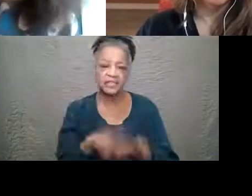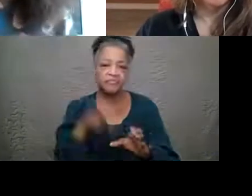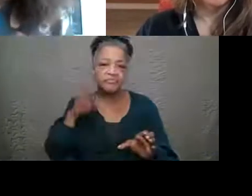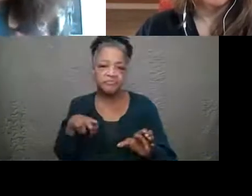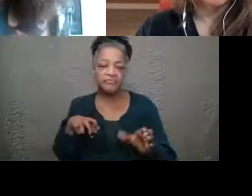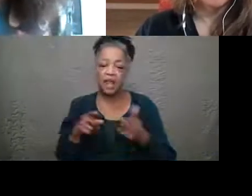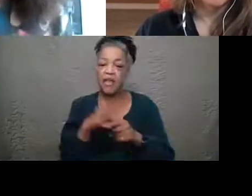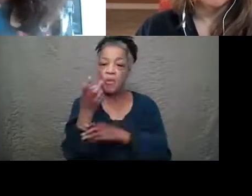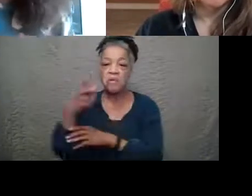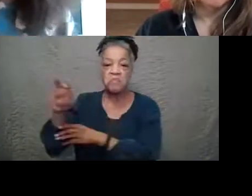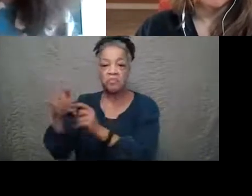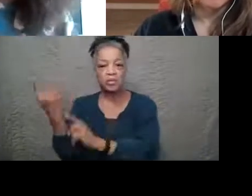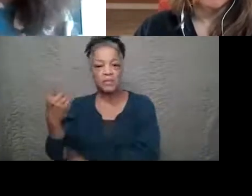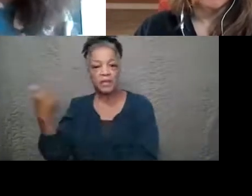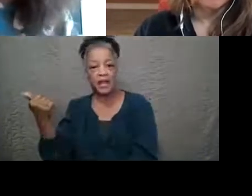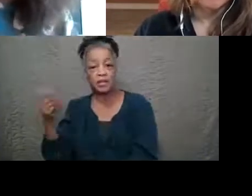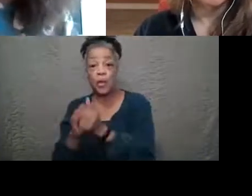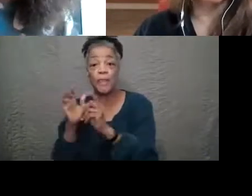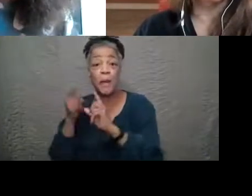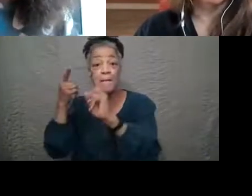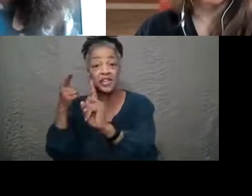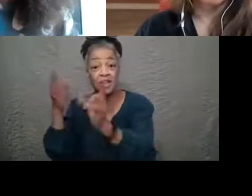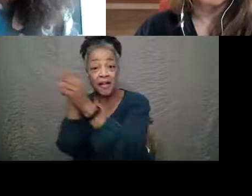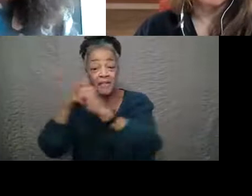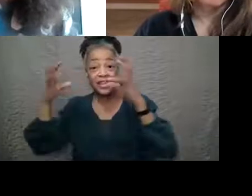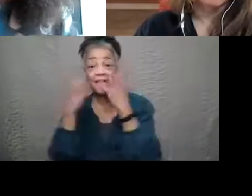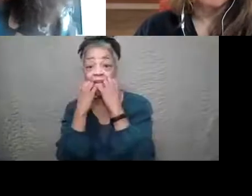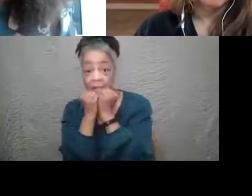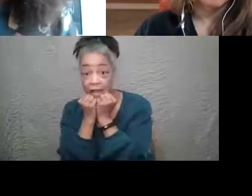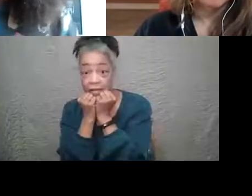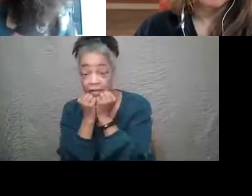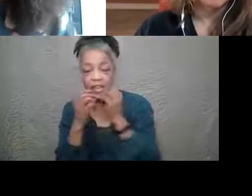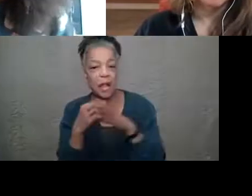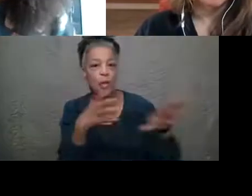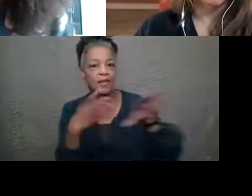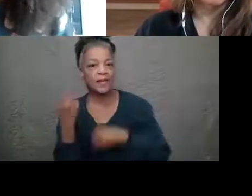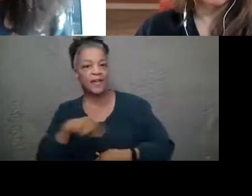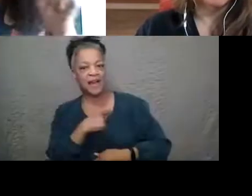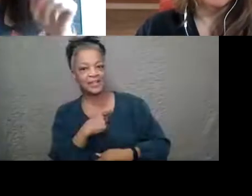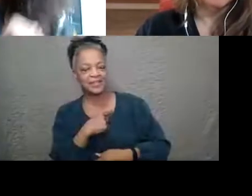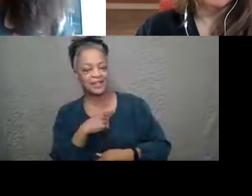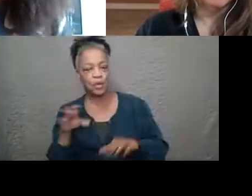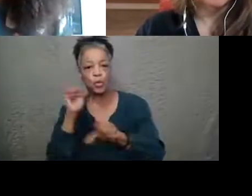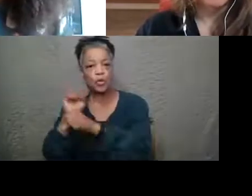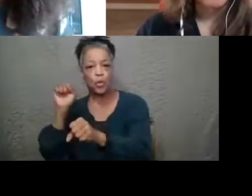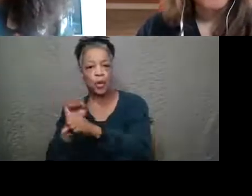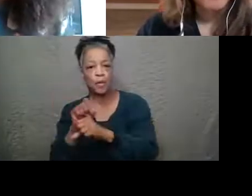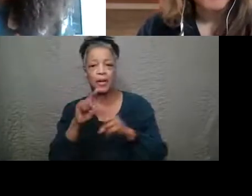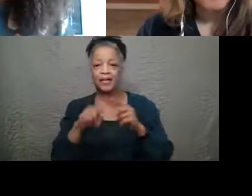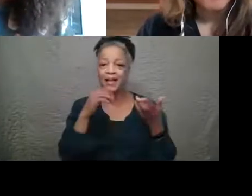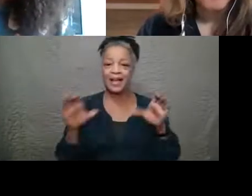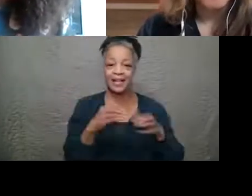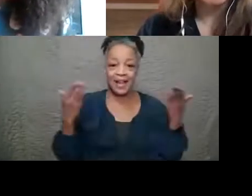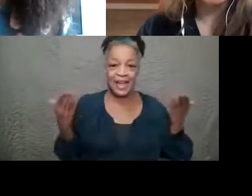move on with their mission, vision, and values intact, mind you. And so the work will still get done. It just won't get done